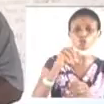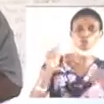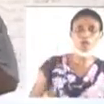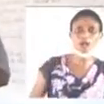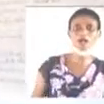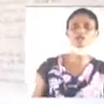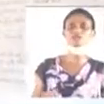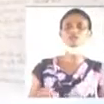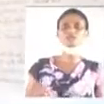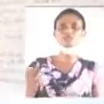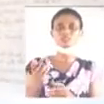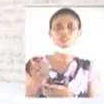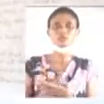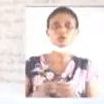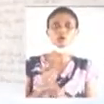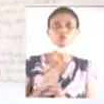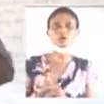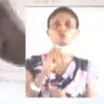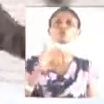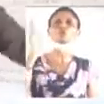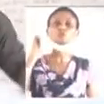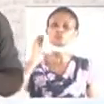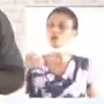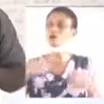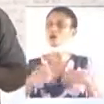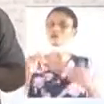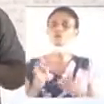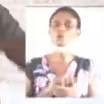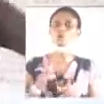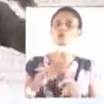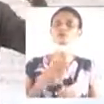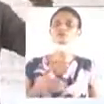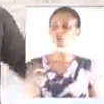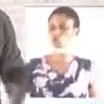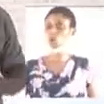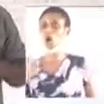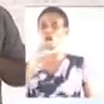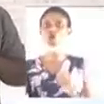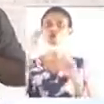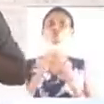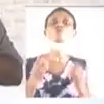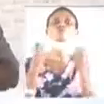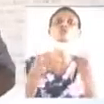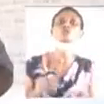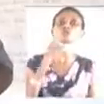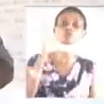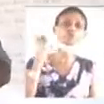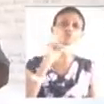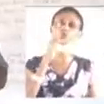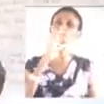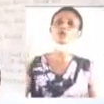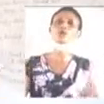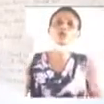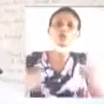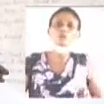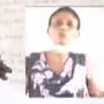wives, and I will now look at the person and say, let me copy the person. The size of the family you can take care of,